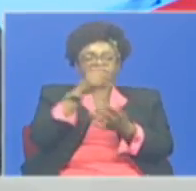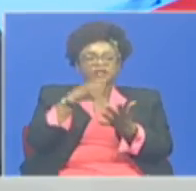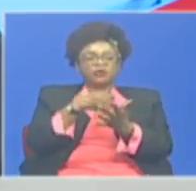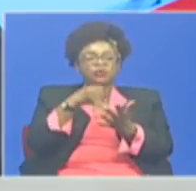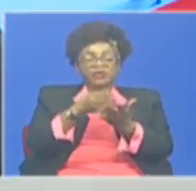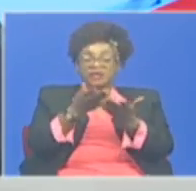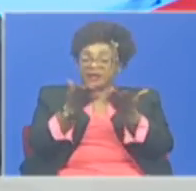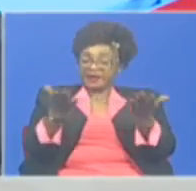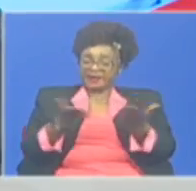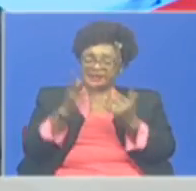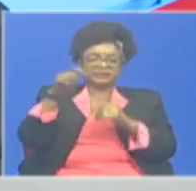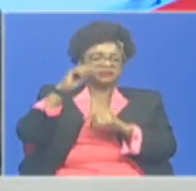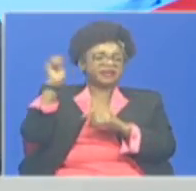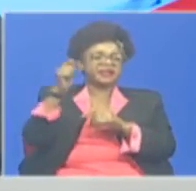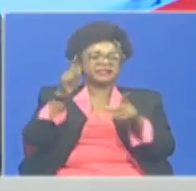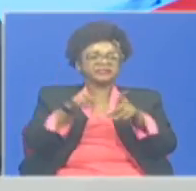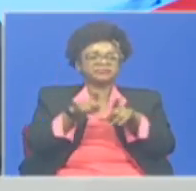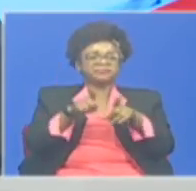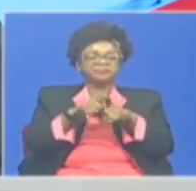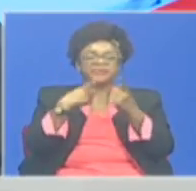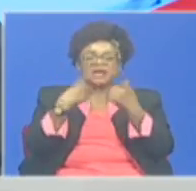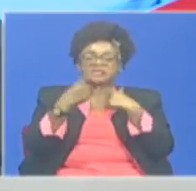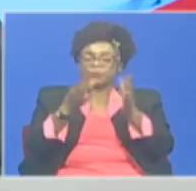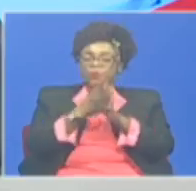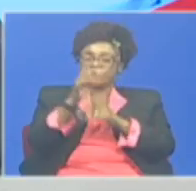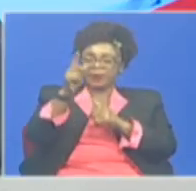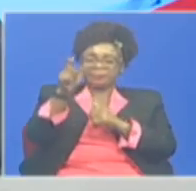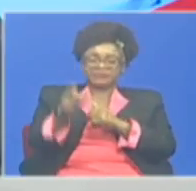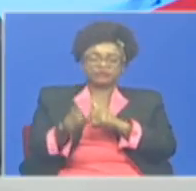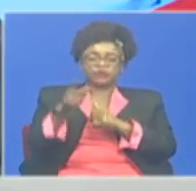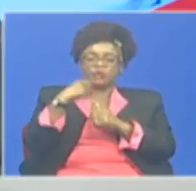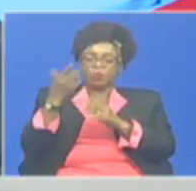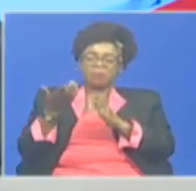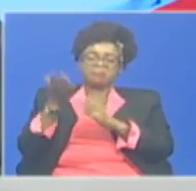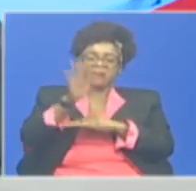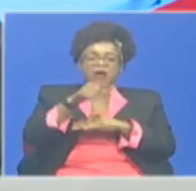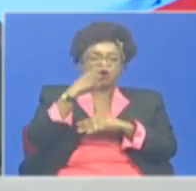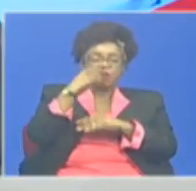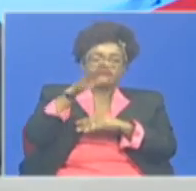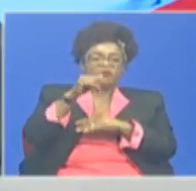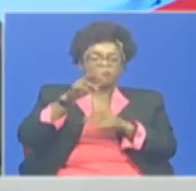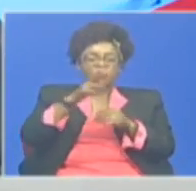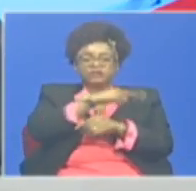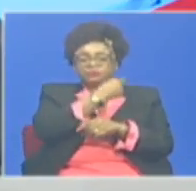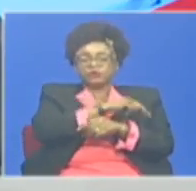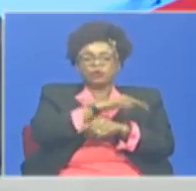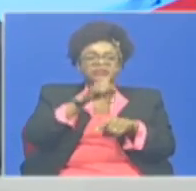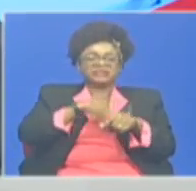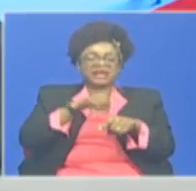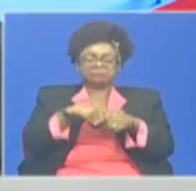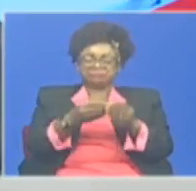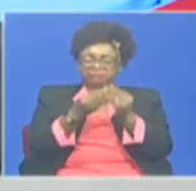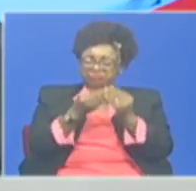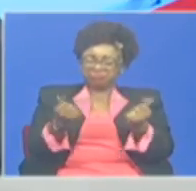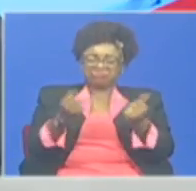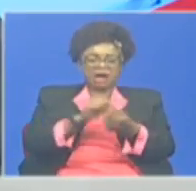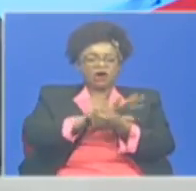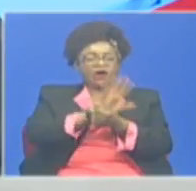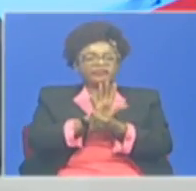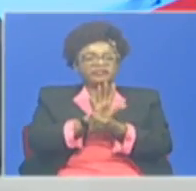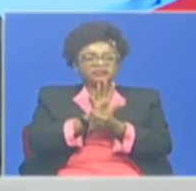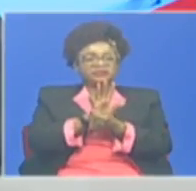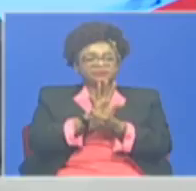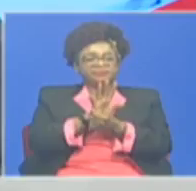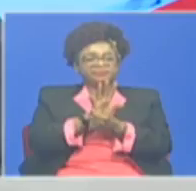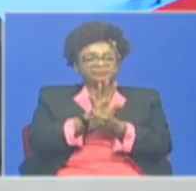Kenya as well. I spoke to one patient who just returned home from hospital after winning the battle against COVID-19,